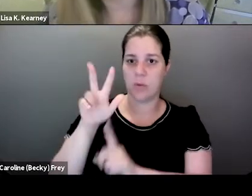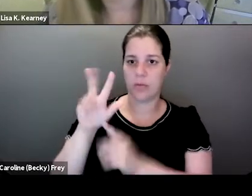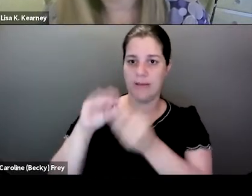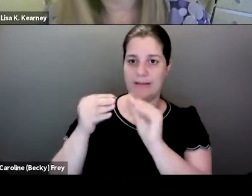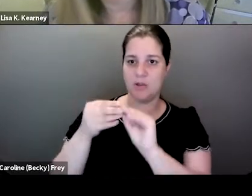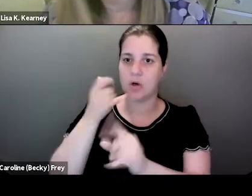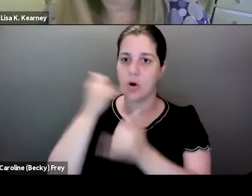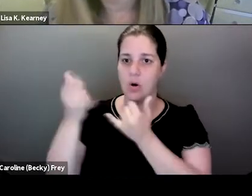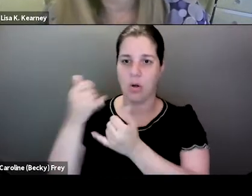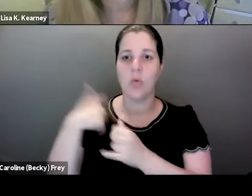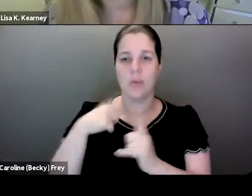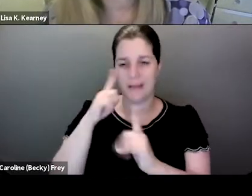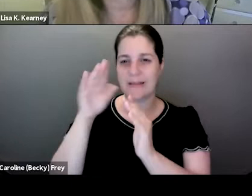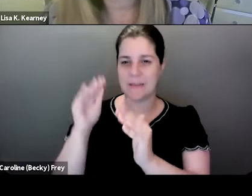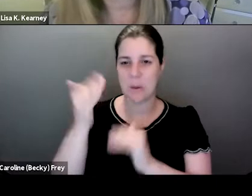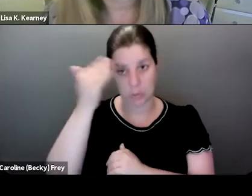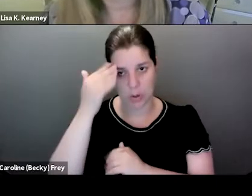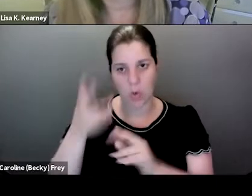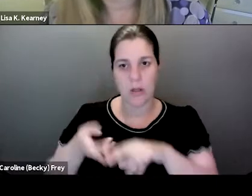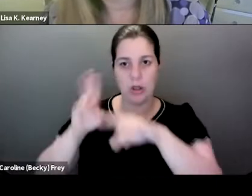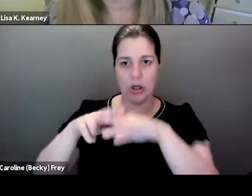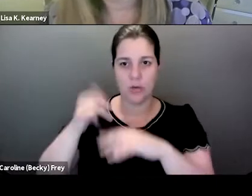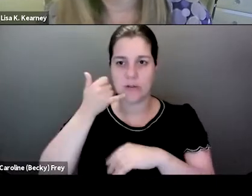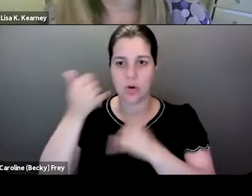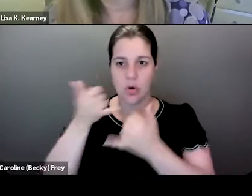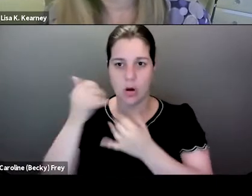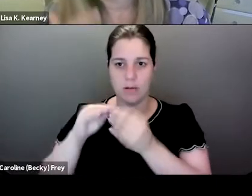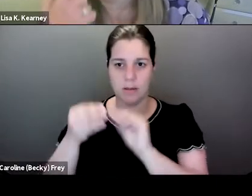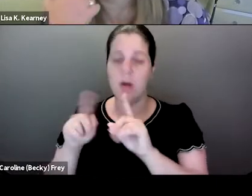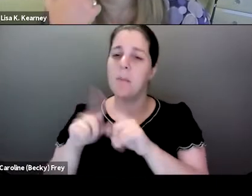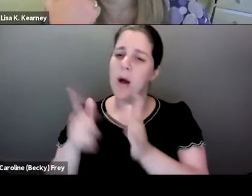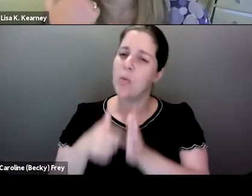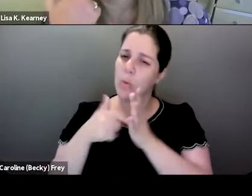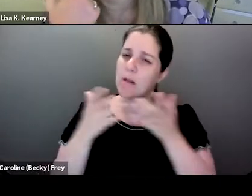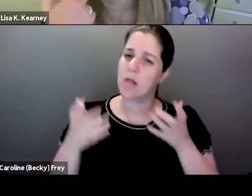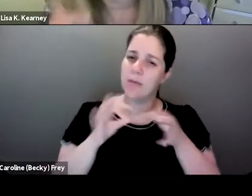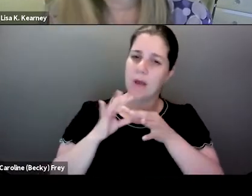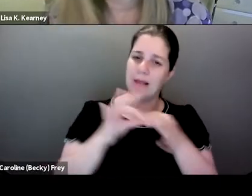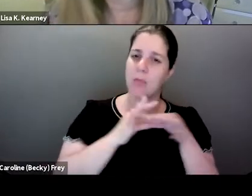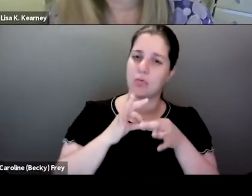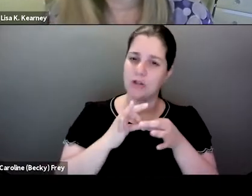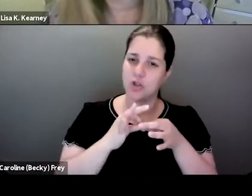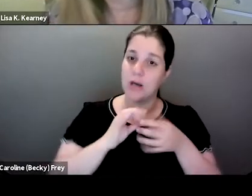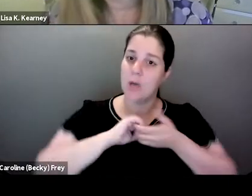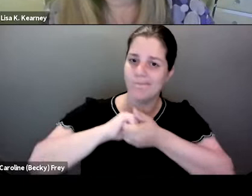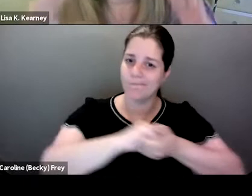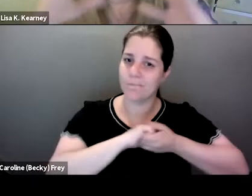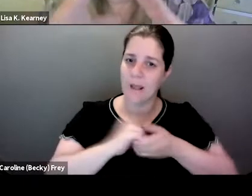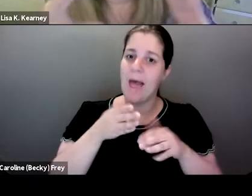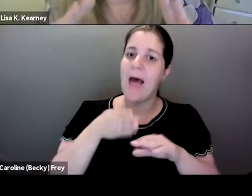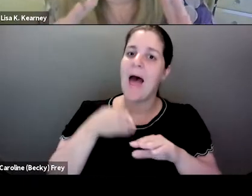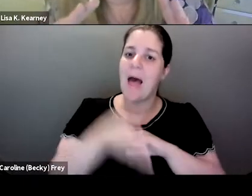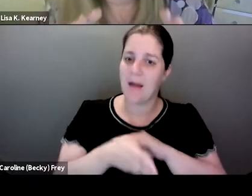expect increased call volume, but also the need for collaboration and coordination after the call. And so we are looking